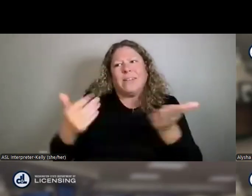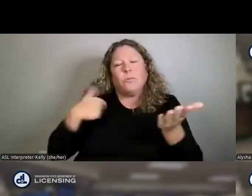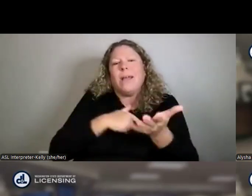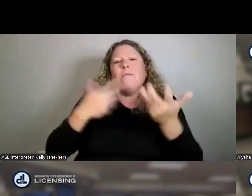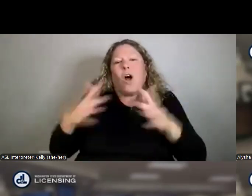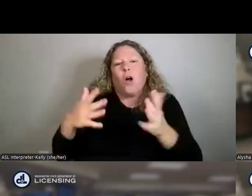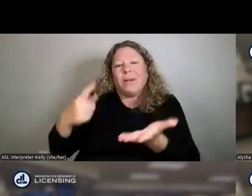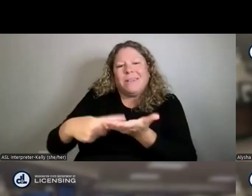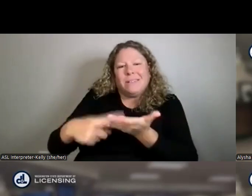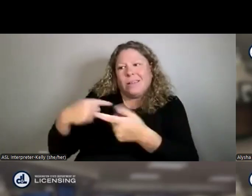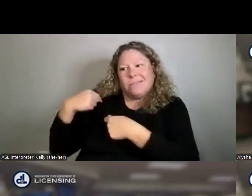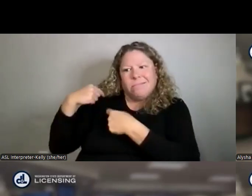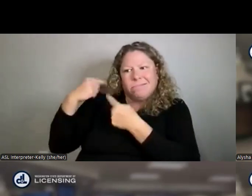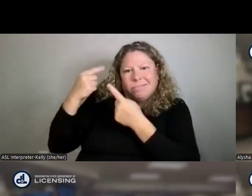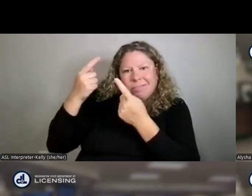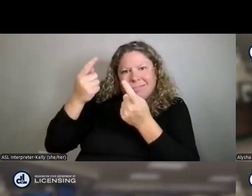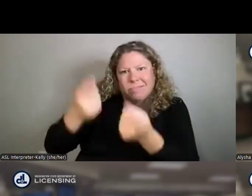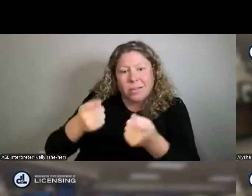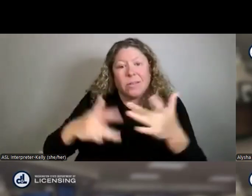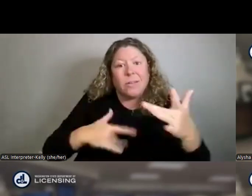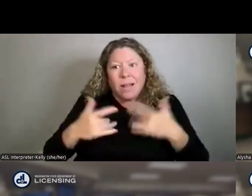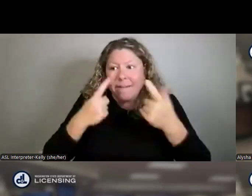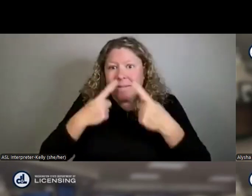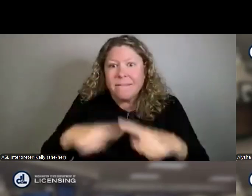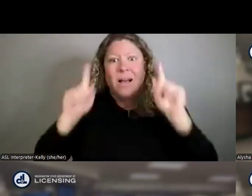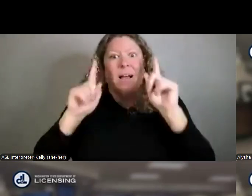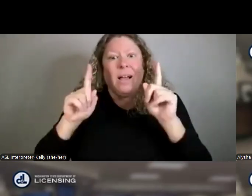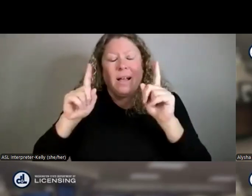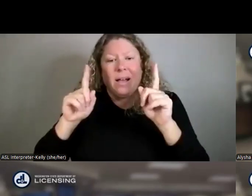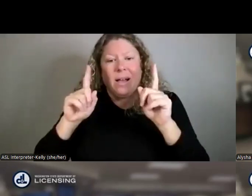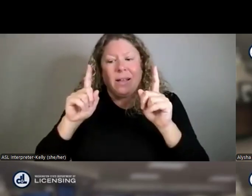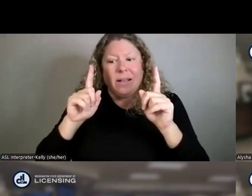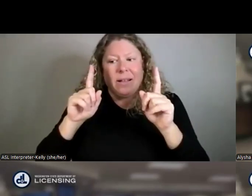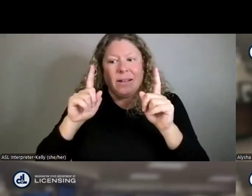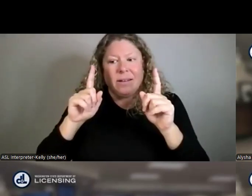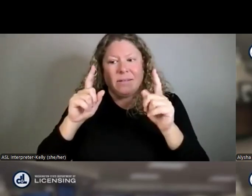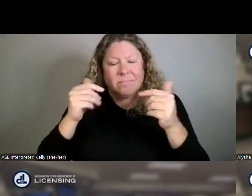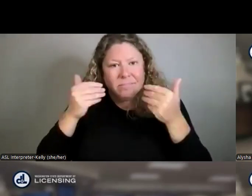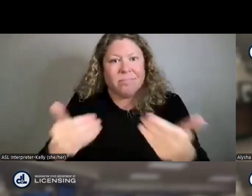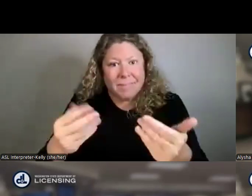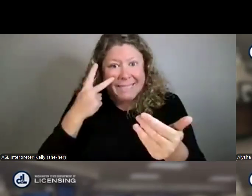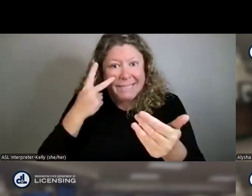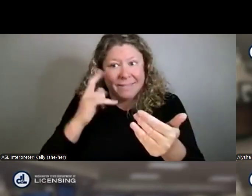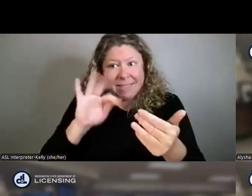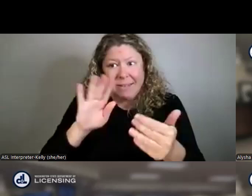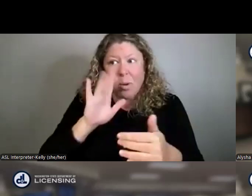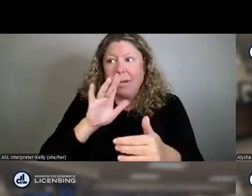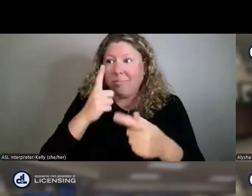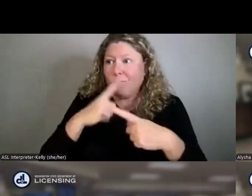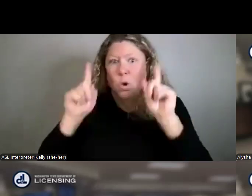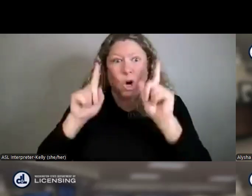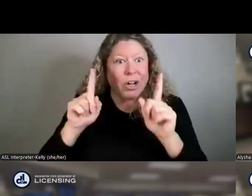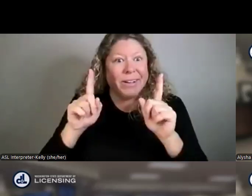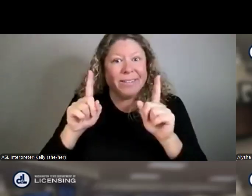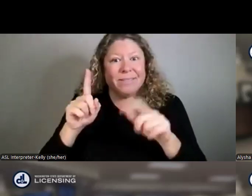exciting to get to really put them into action, lay them out in a way that